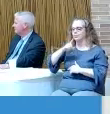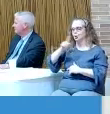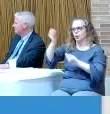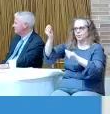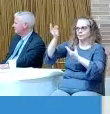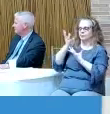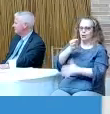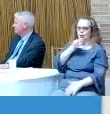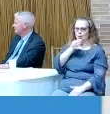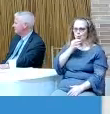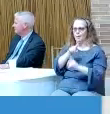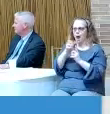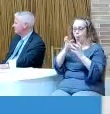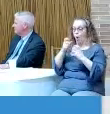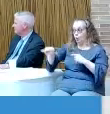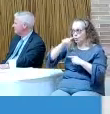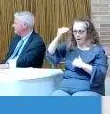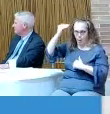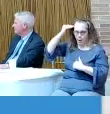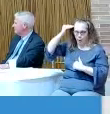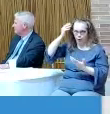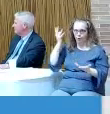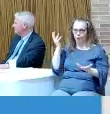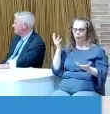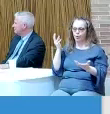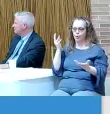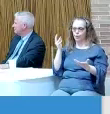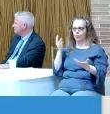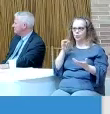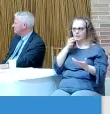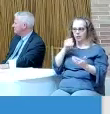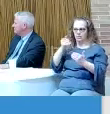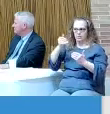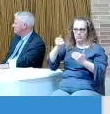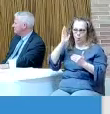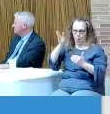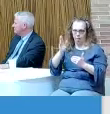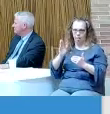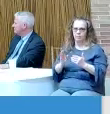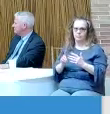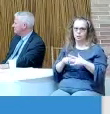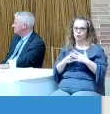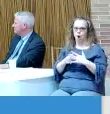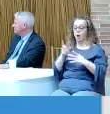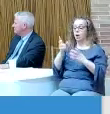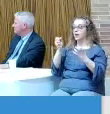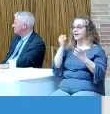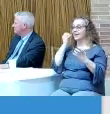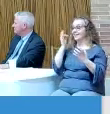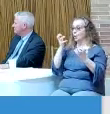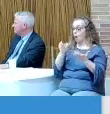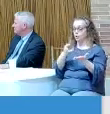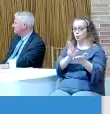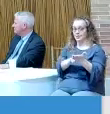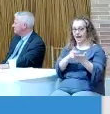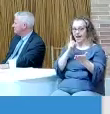but I just wanted to make sure everybody um knew that it was coming and um if you want to sign up for the FH JC's